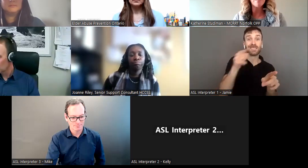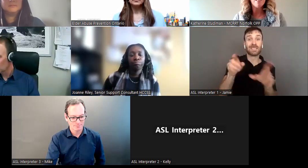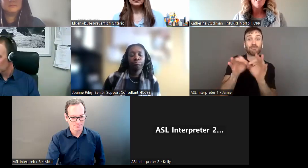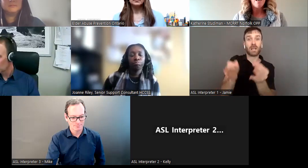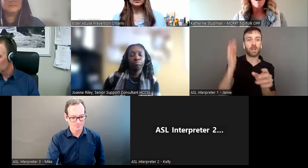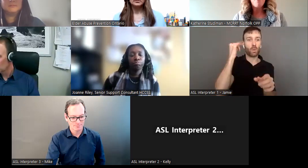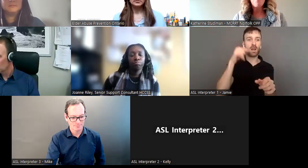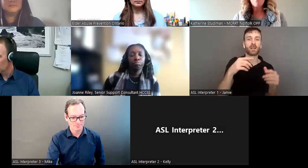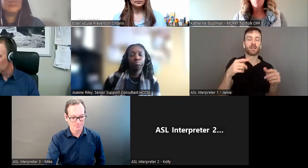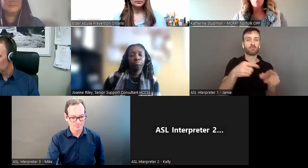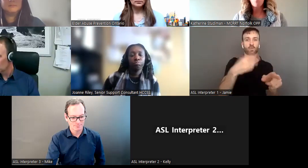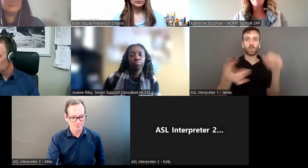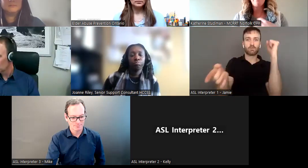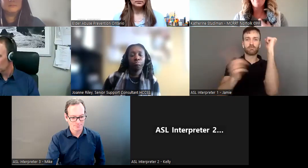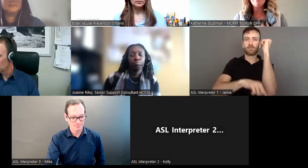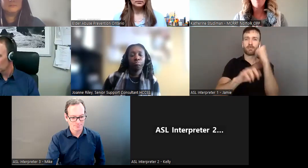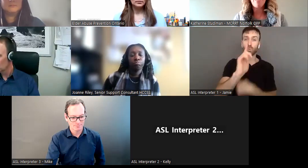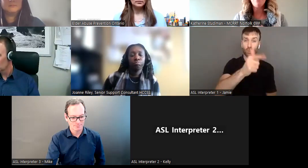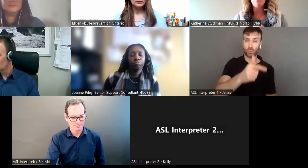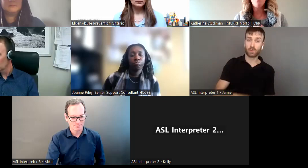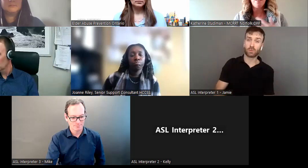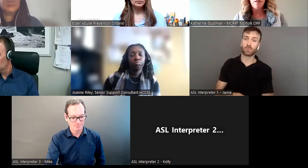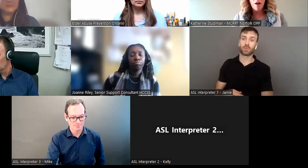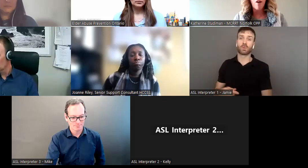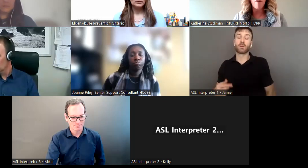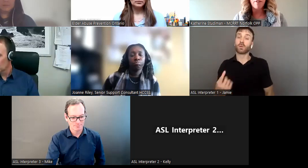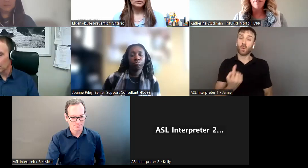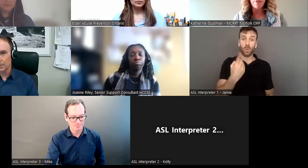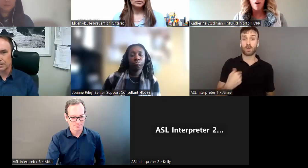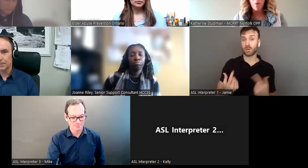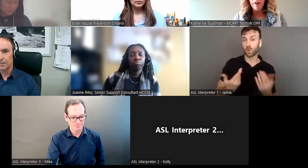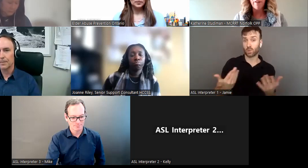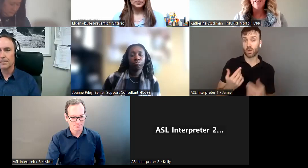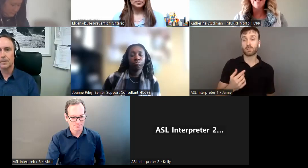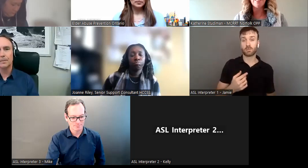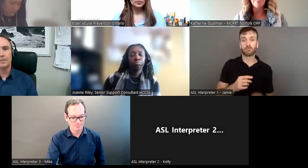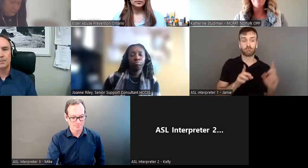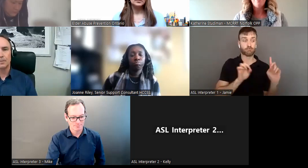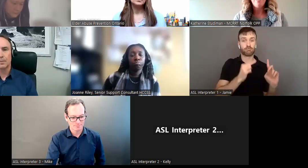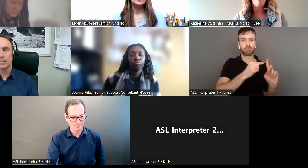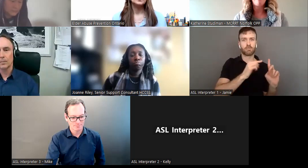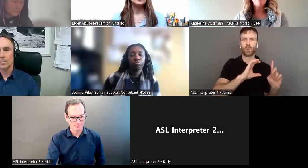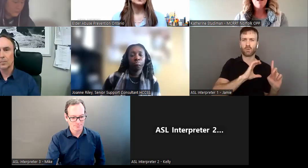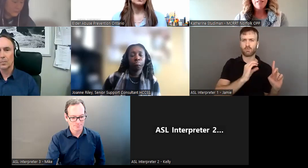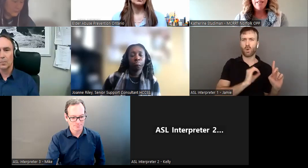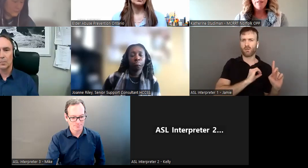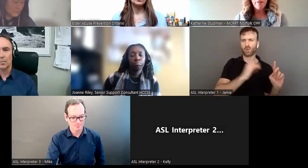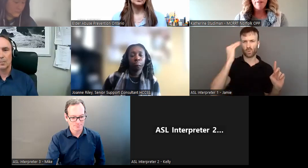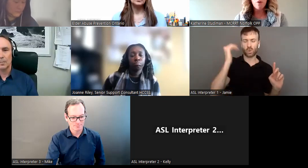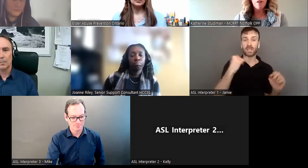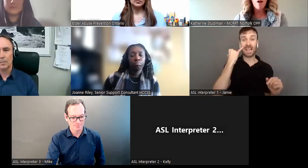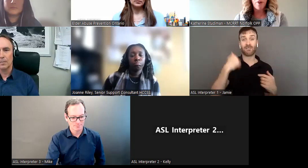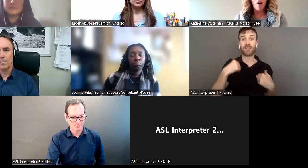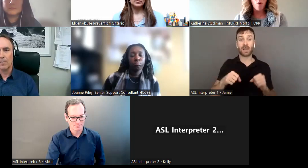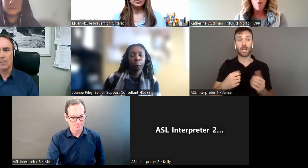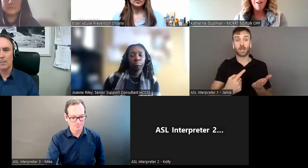that. One of the things that I do, and our officers are aware of it, is that if I can talk to the